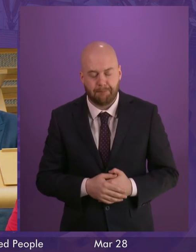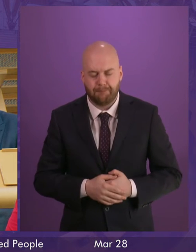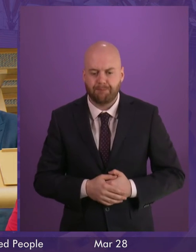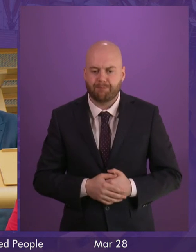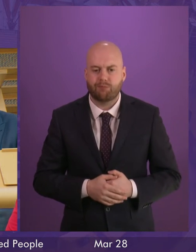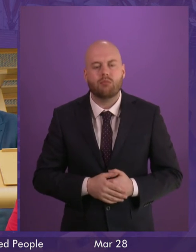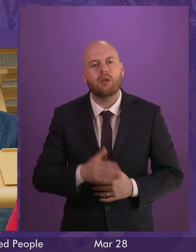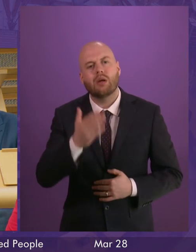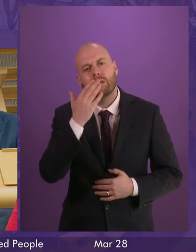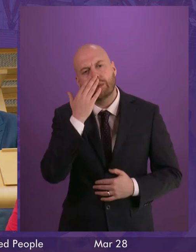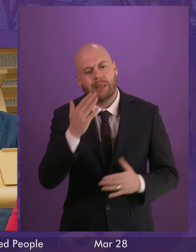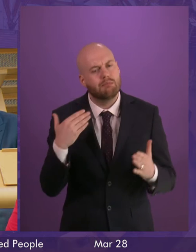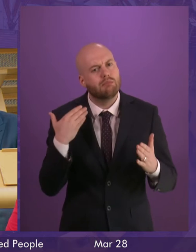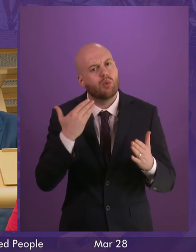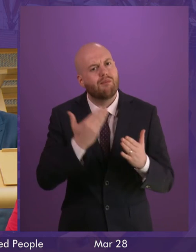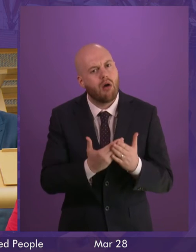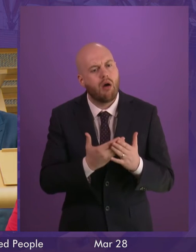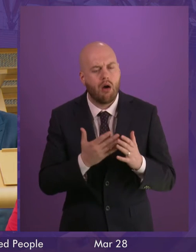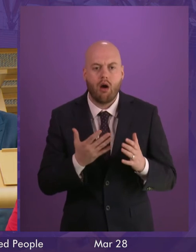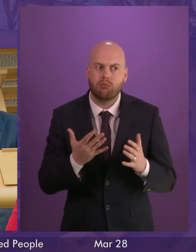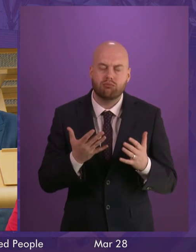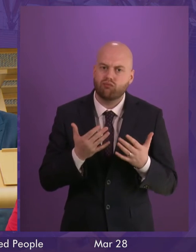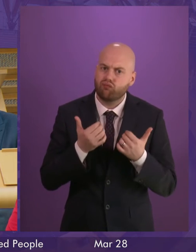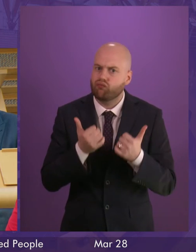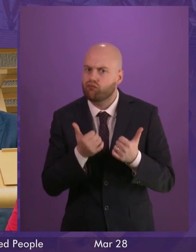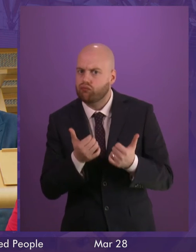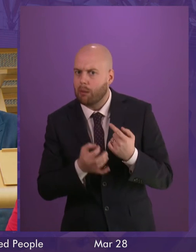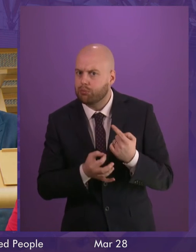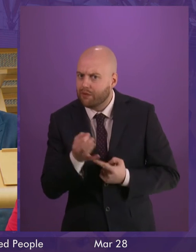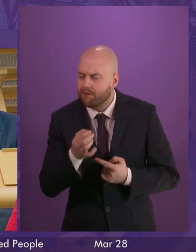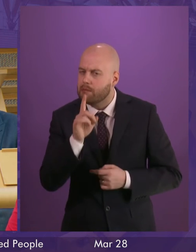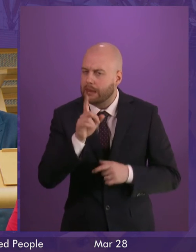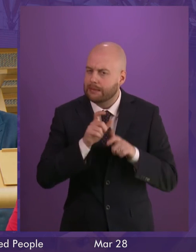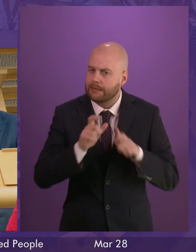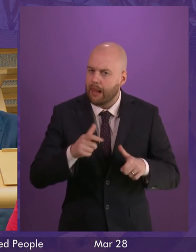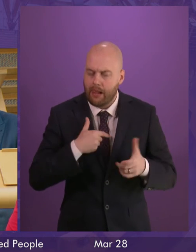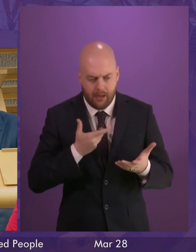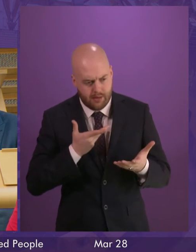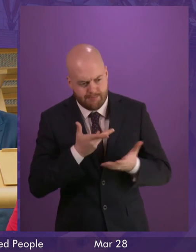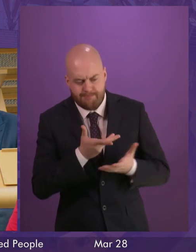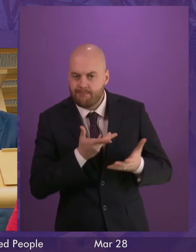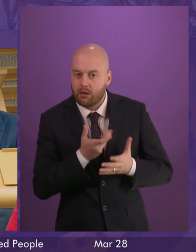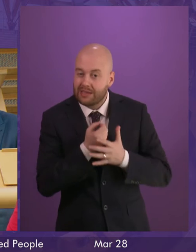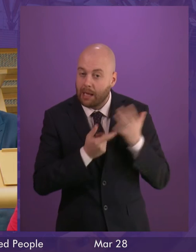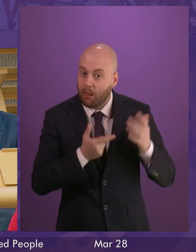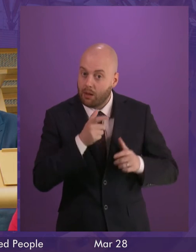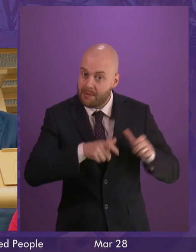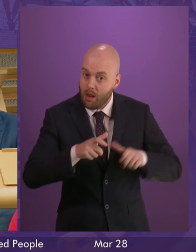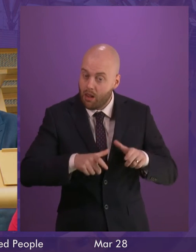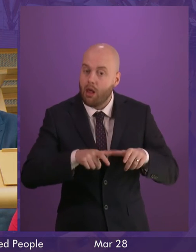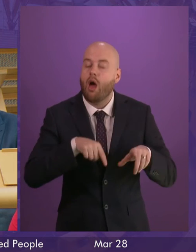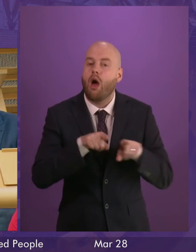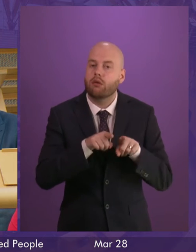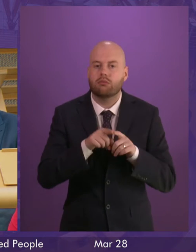but my conversations with disabled people and with disability organisations suggest that we are a long way from achieving